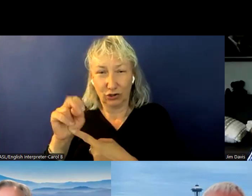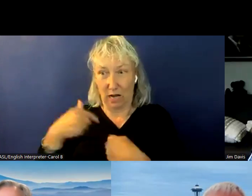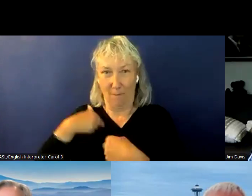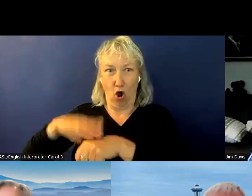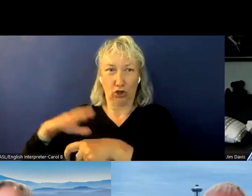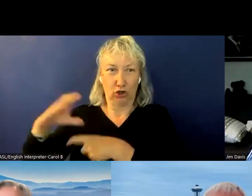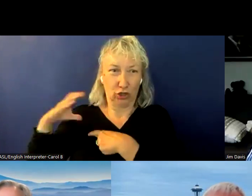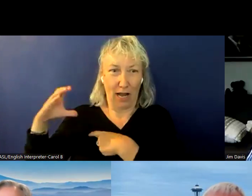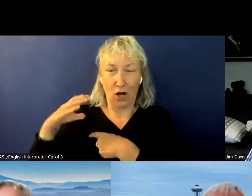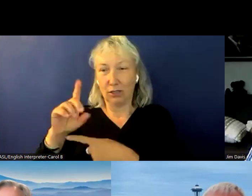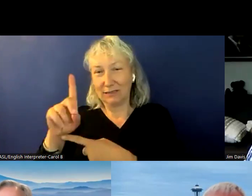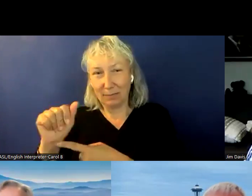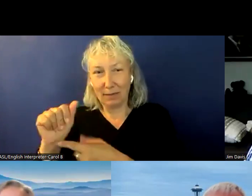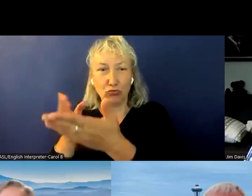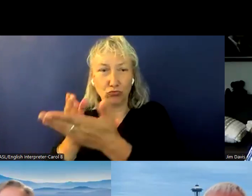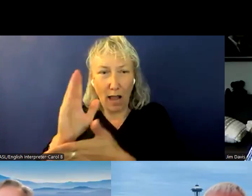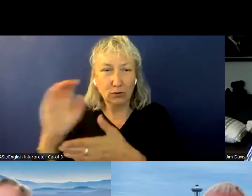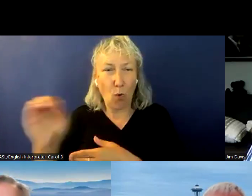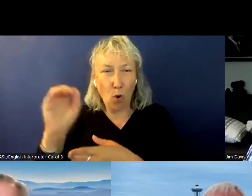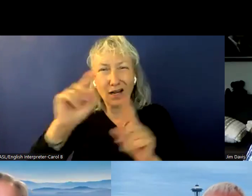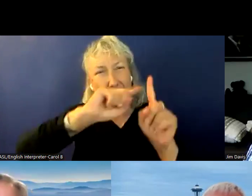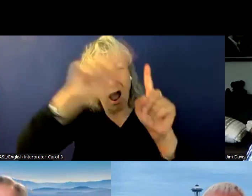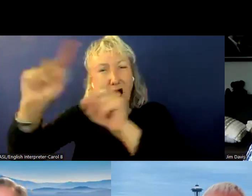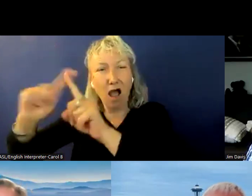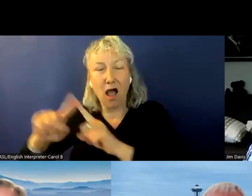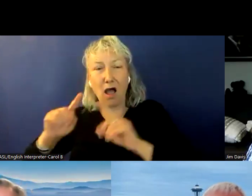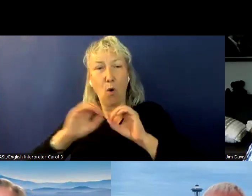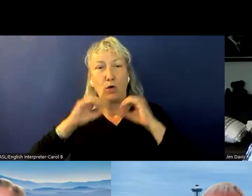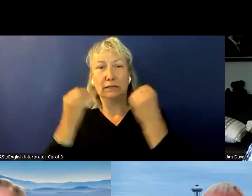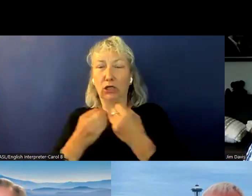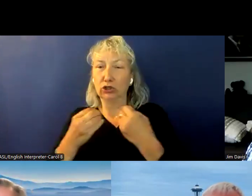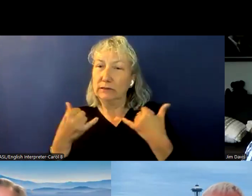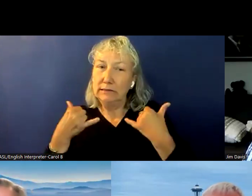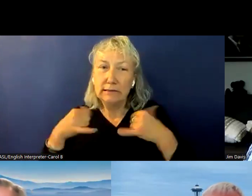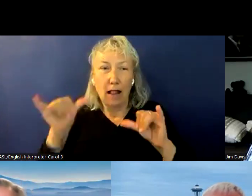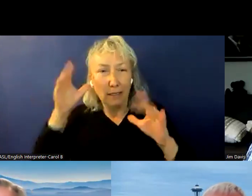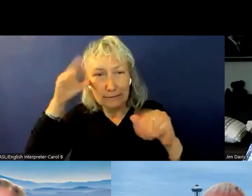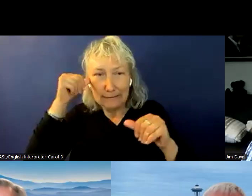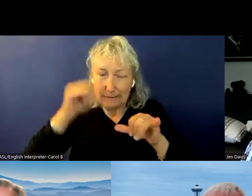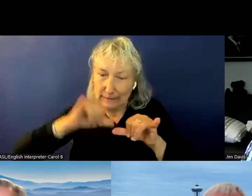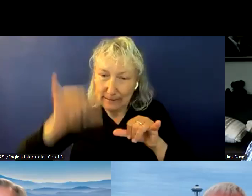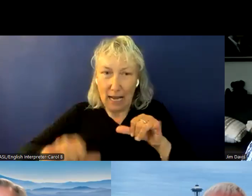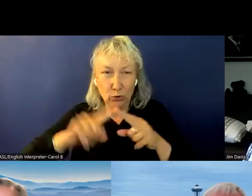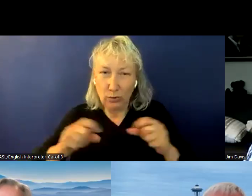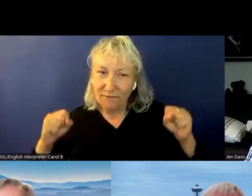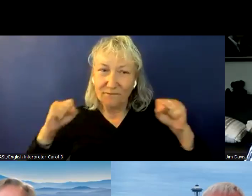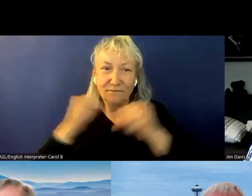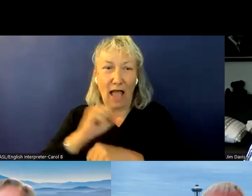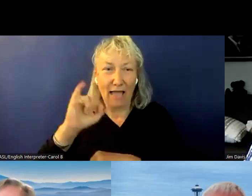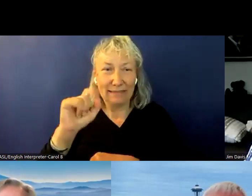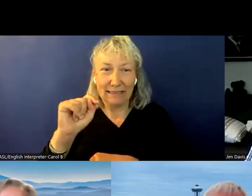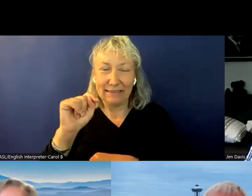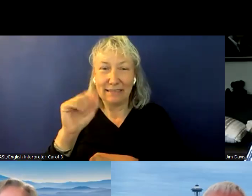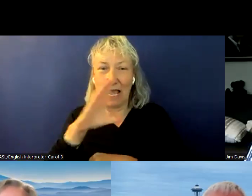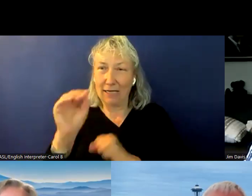Rights Oregon. There's so many that's doing great stuff and continuing to fight the fight. So anyway, thank you for having me today. I